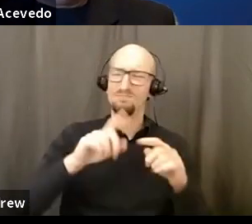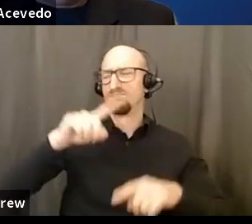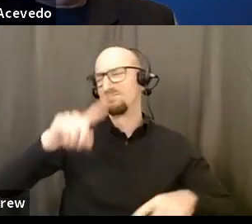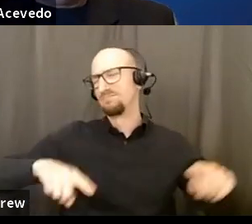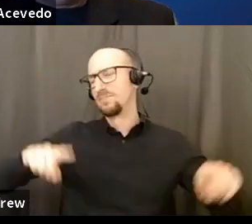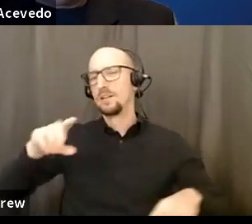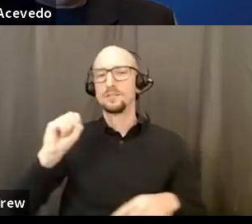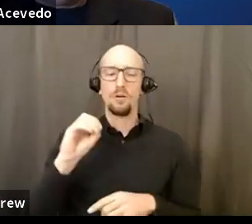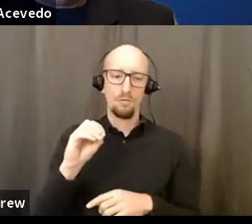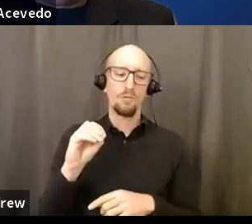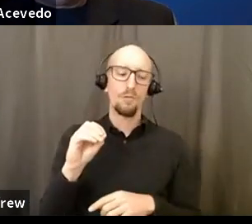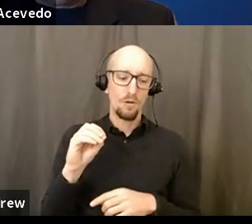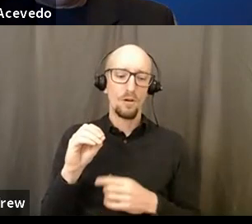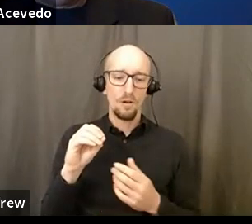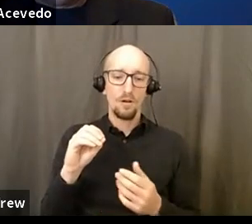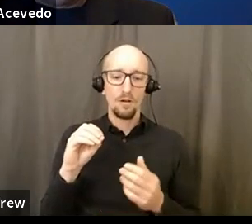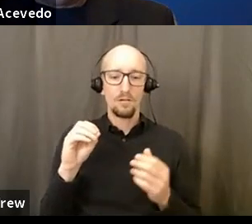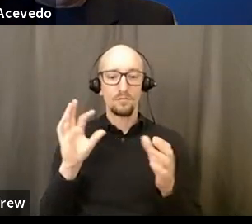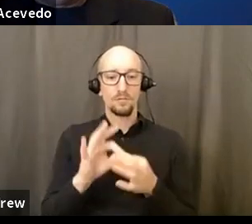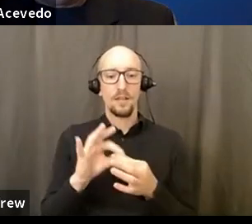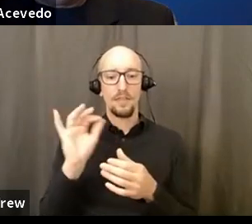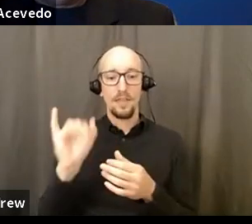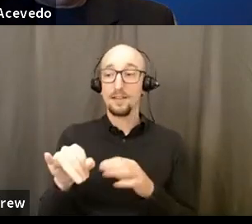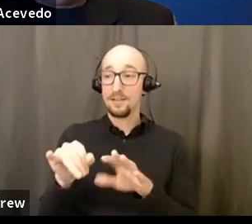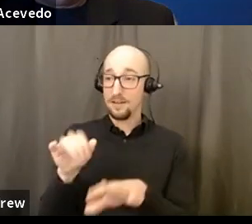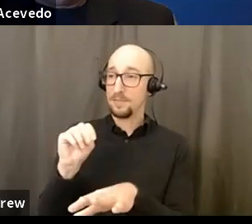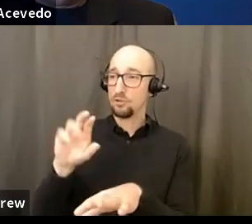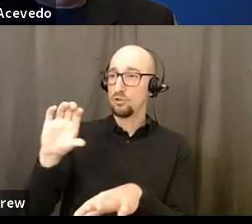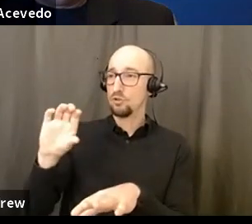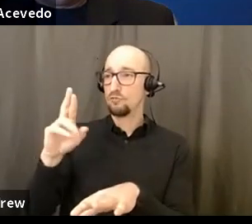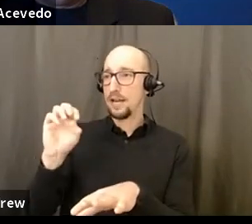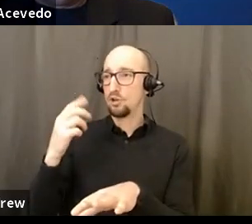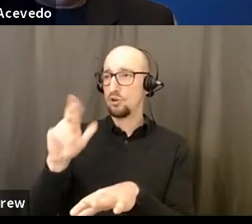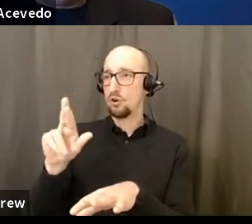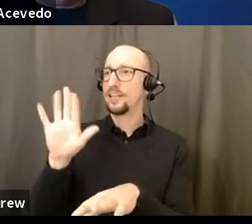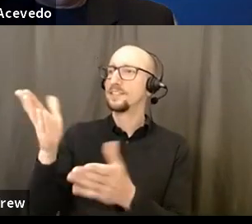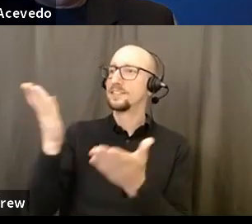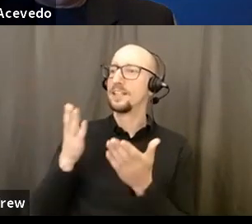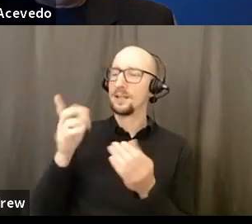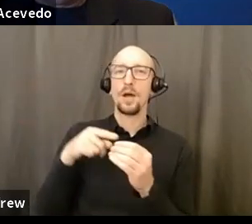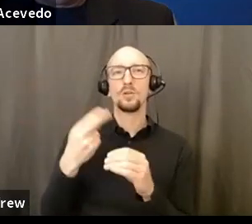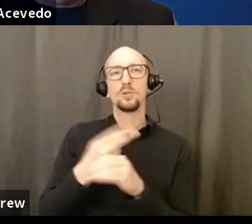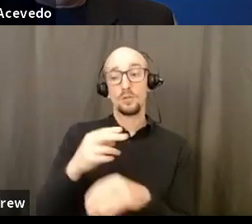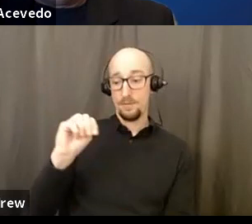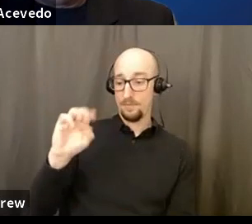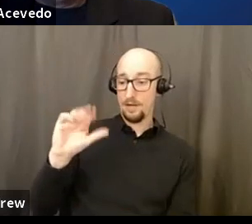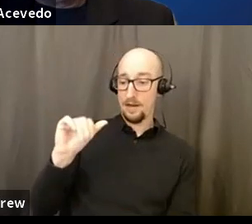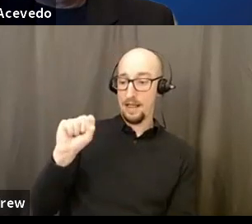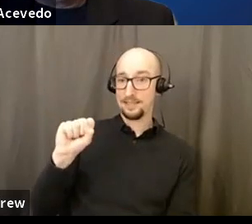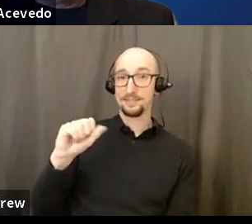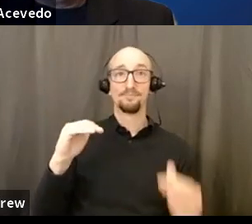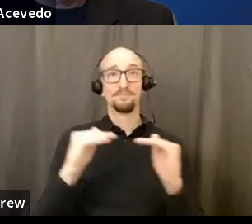so with that, with Mr. Kreger's suggestion around using MCAS as an